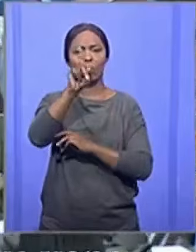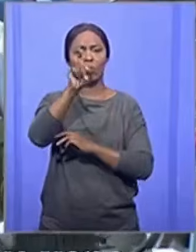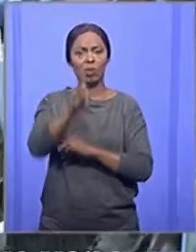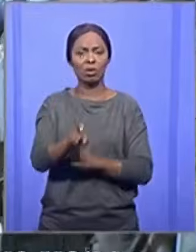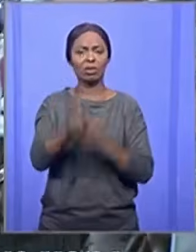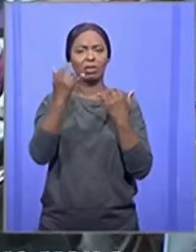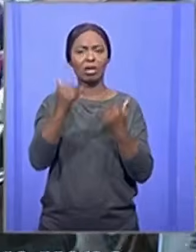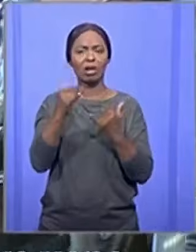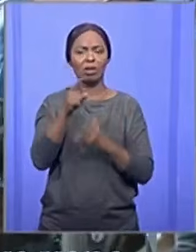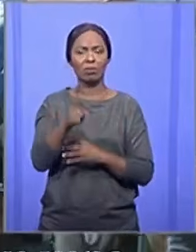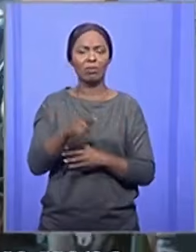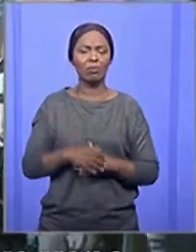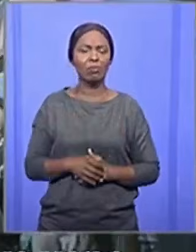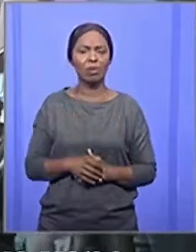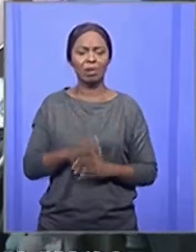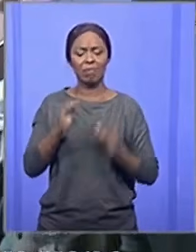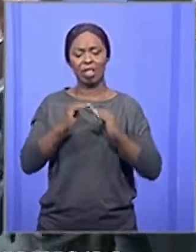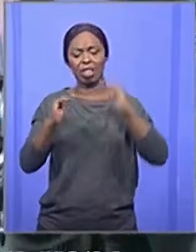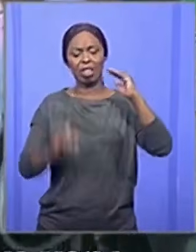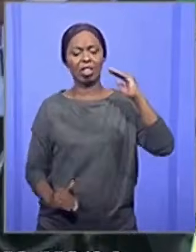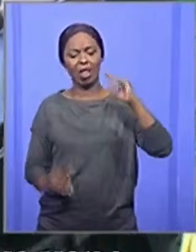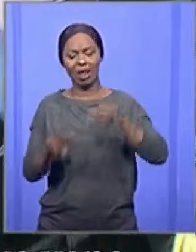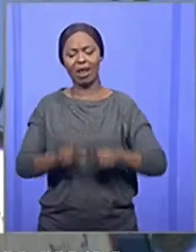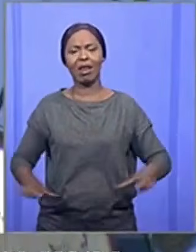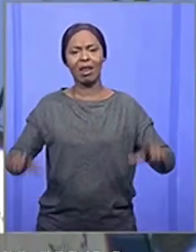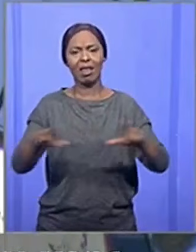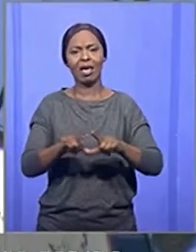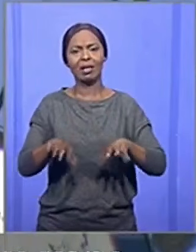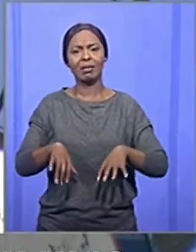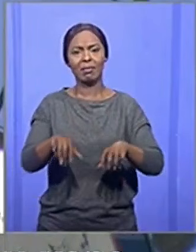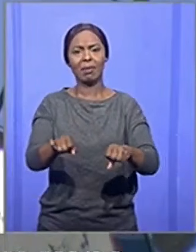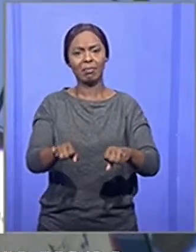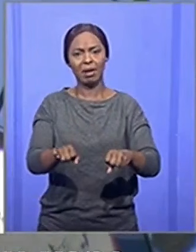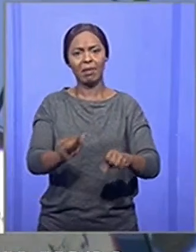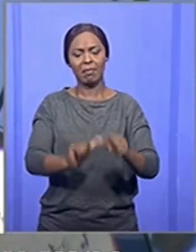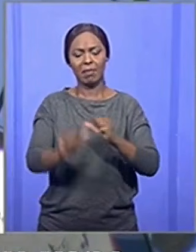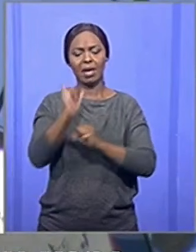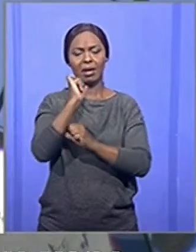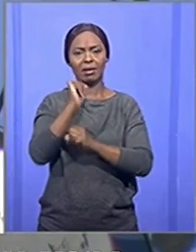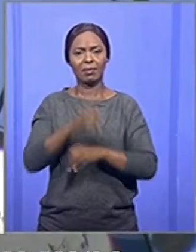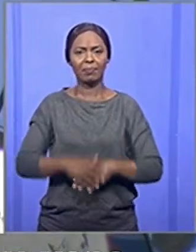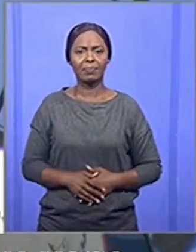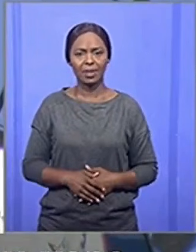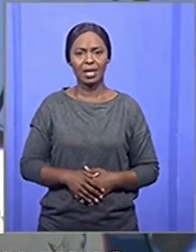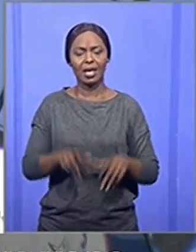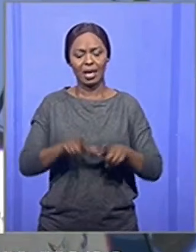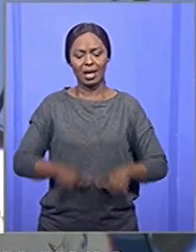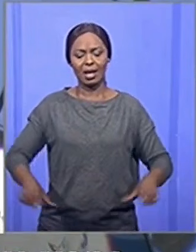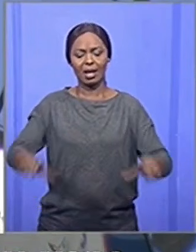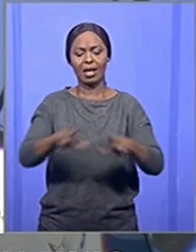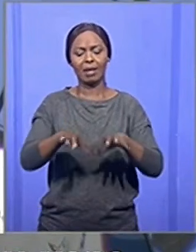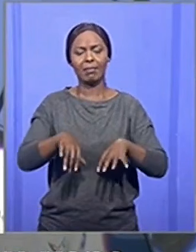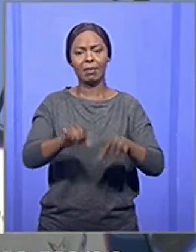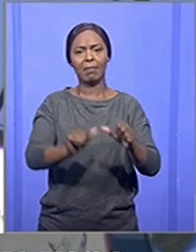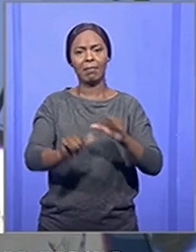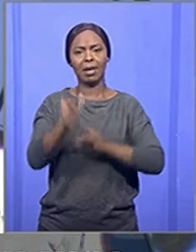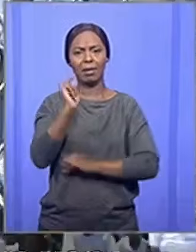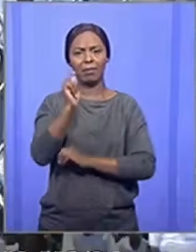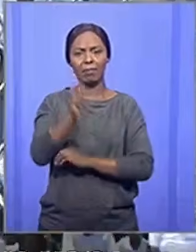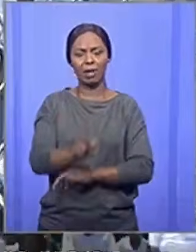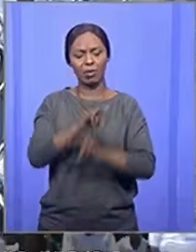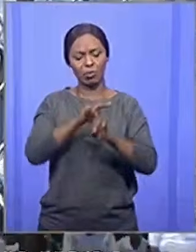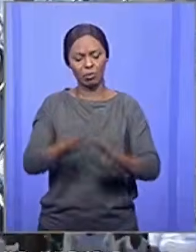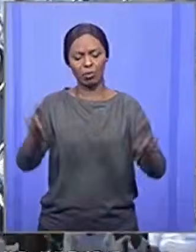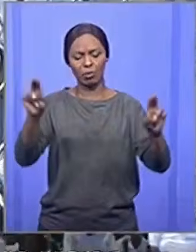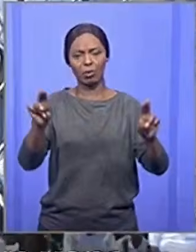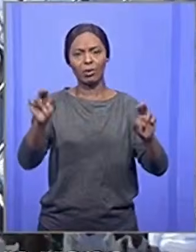of the injustice of a land dispossession. That is why we are saying land expropriation without compensation.